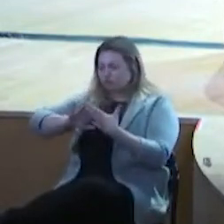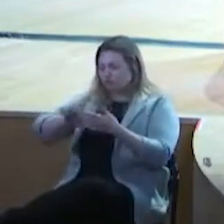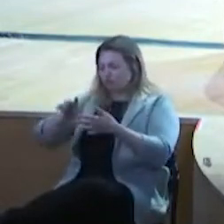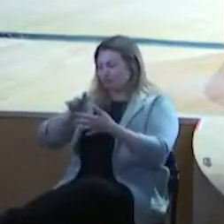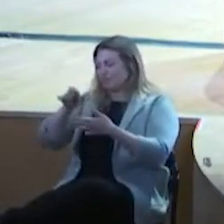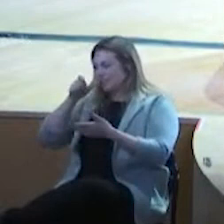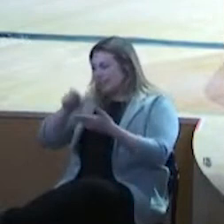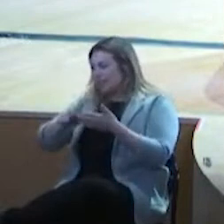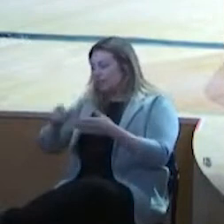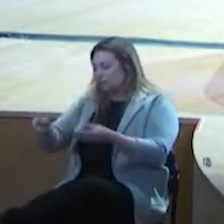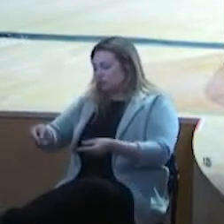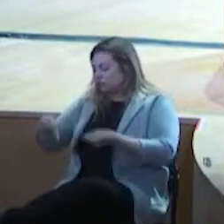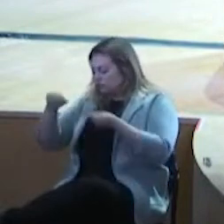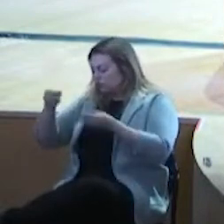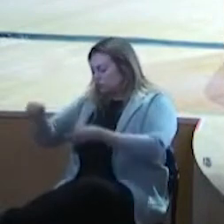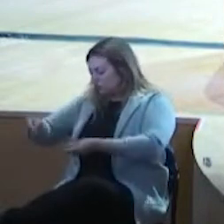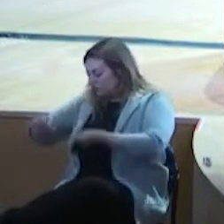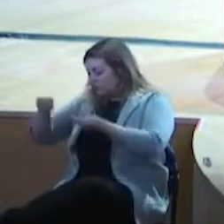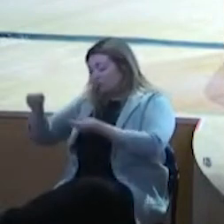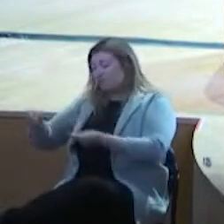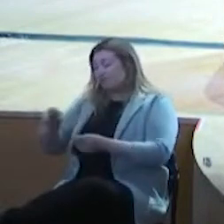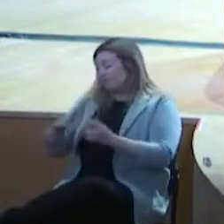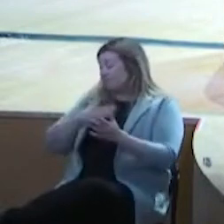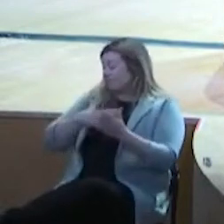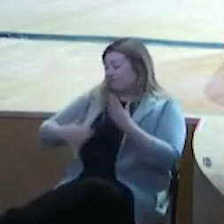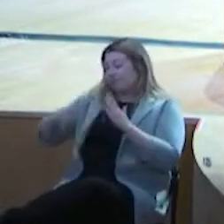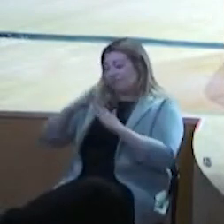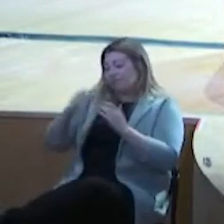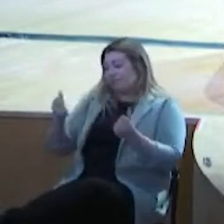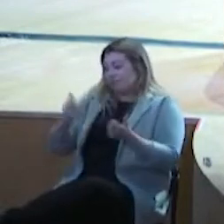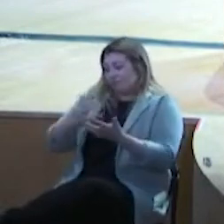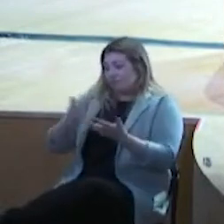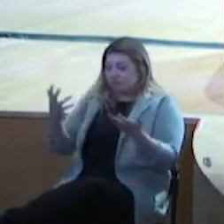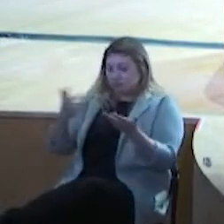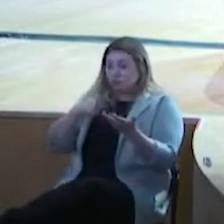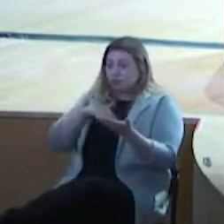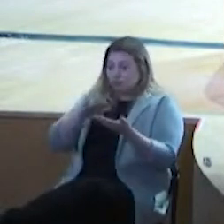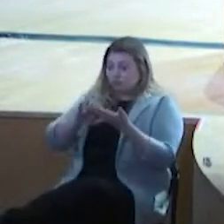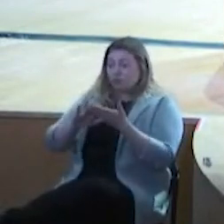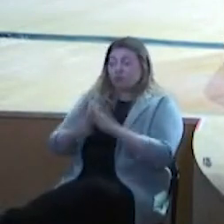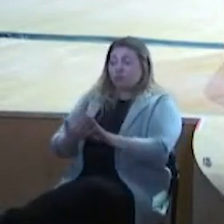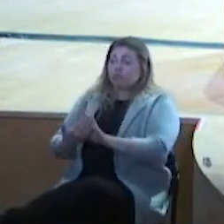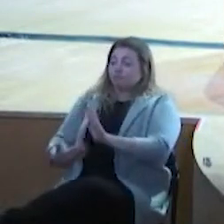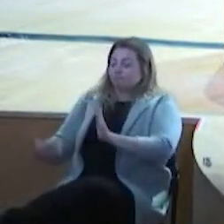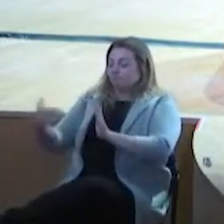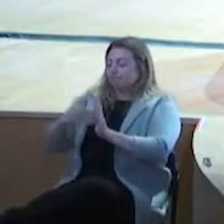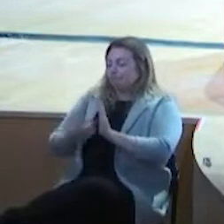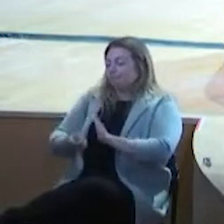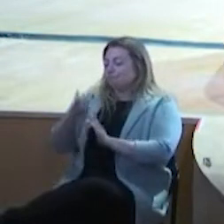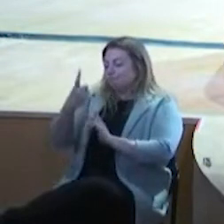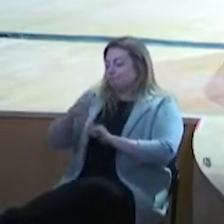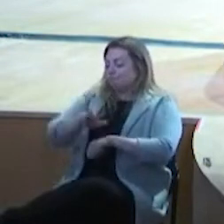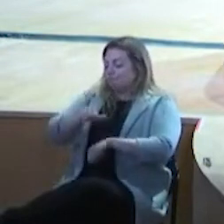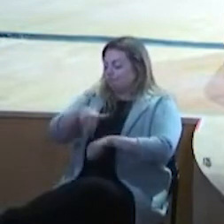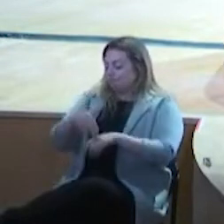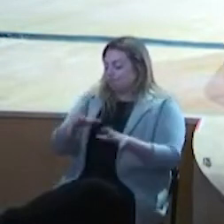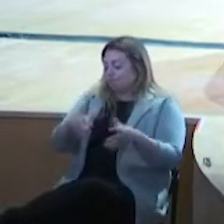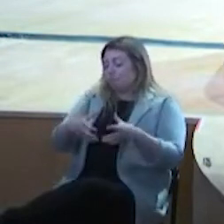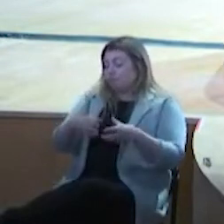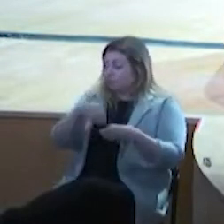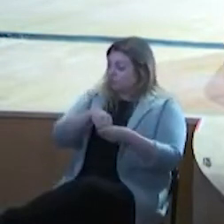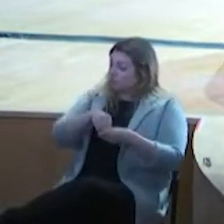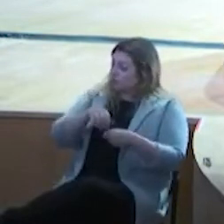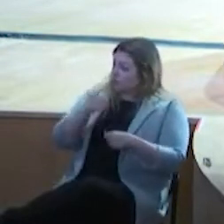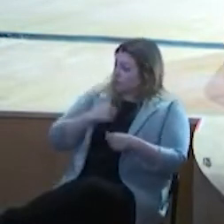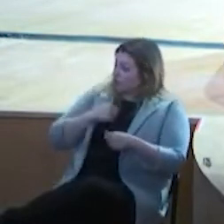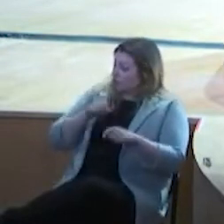that is my absolute gravest fear, is that we will become one of the many nations, not only across Canada,